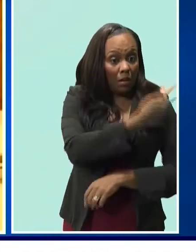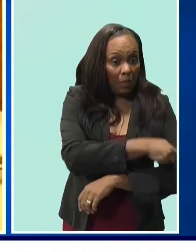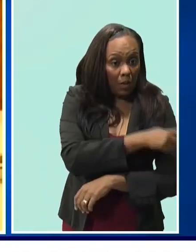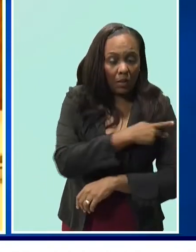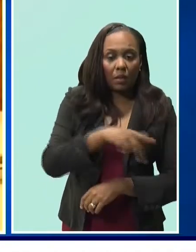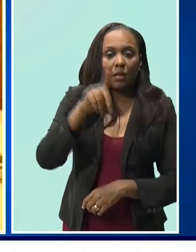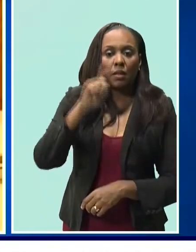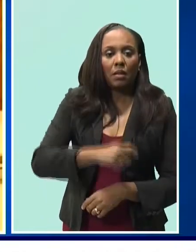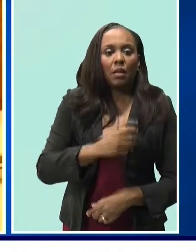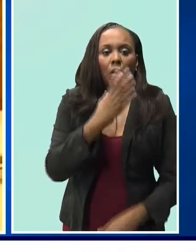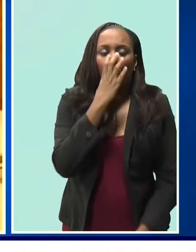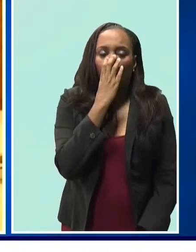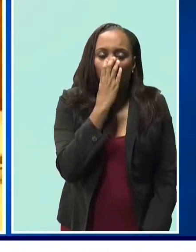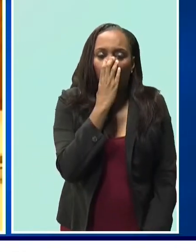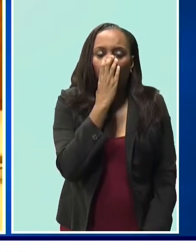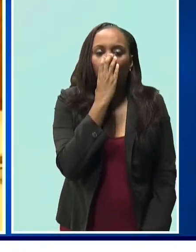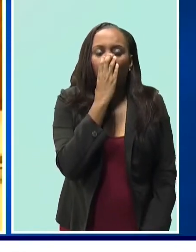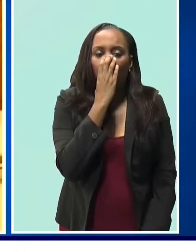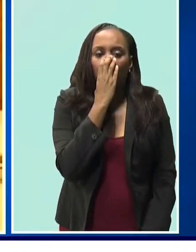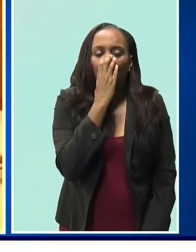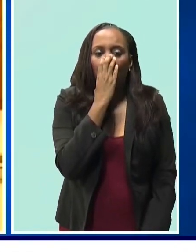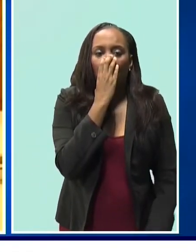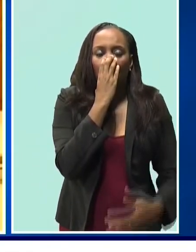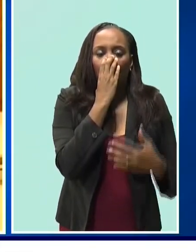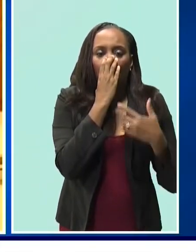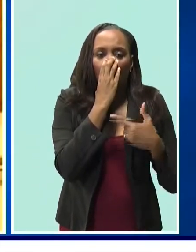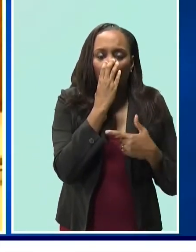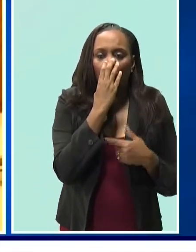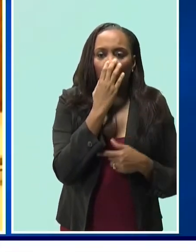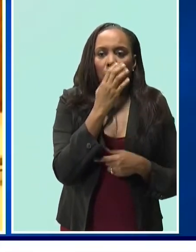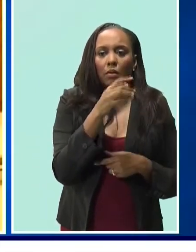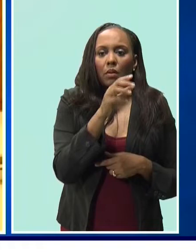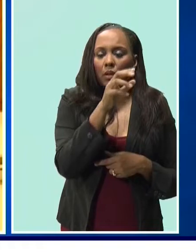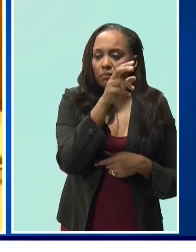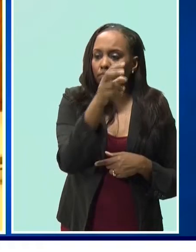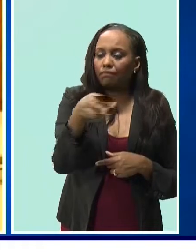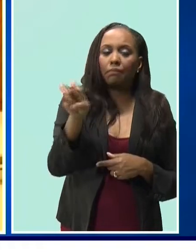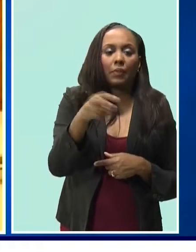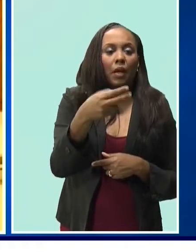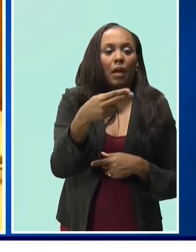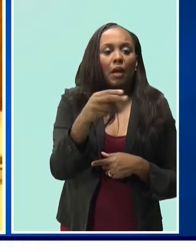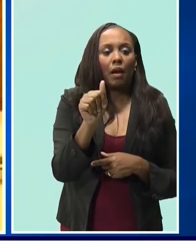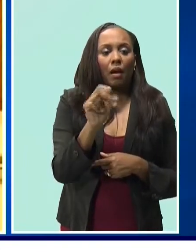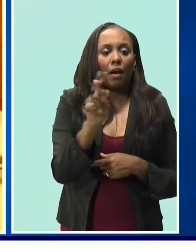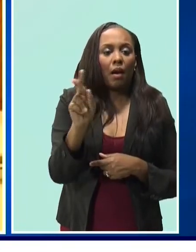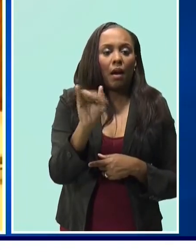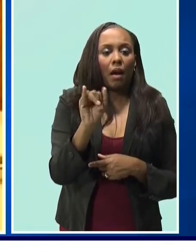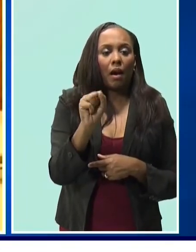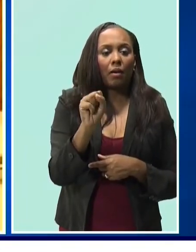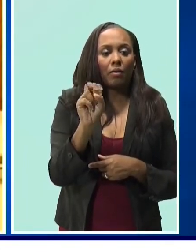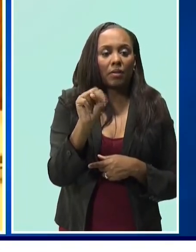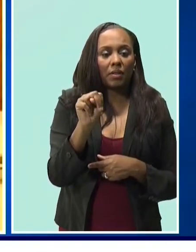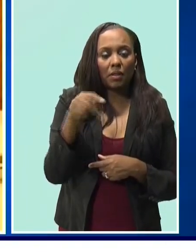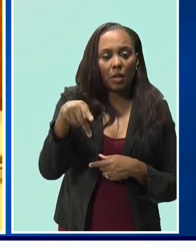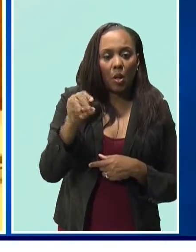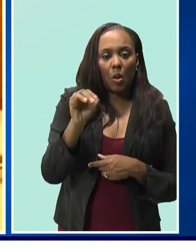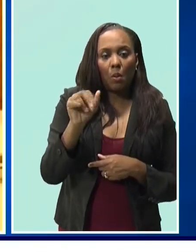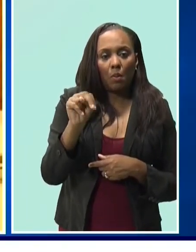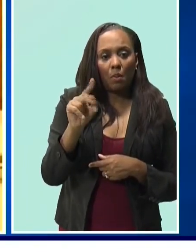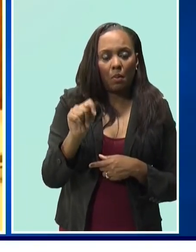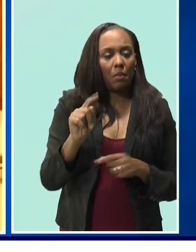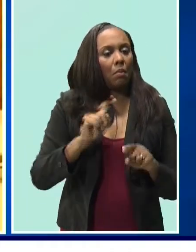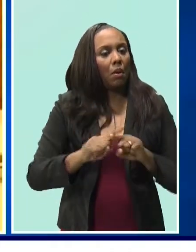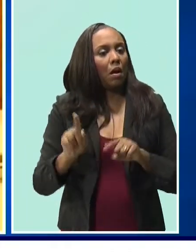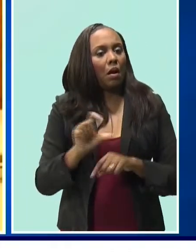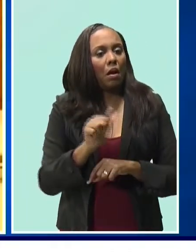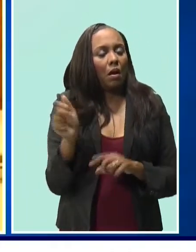much more ill are being managed at Harrison's Point. And patients who are less dependent